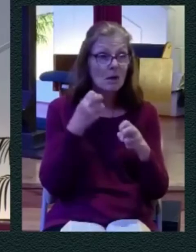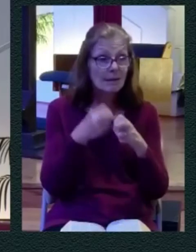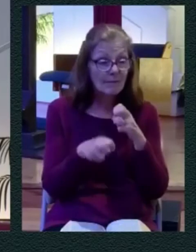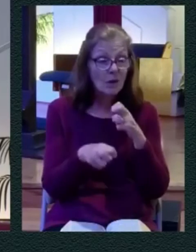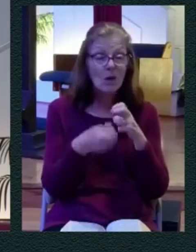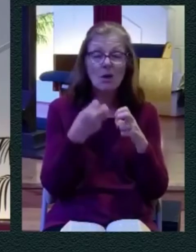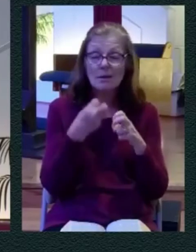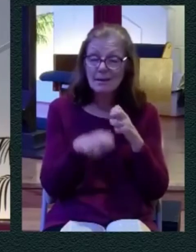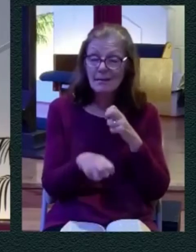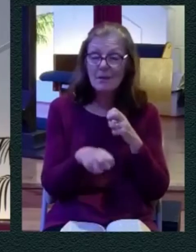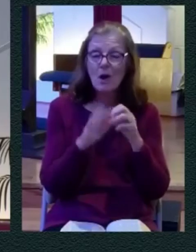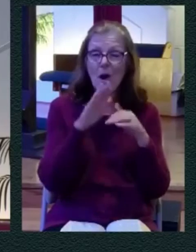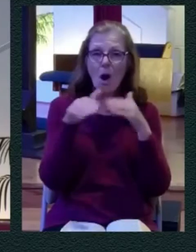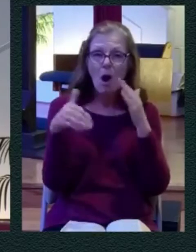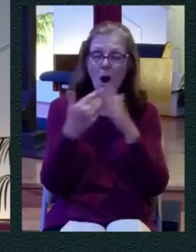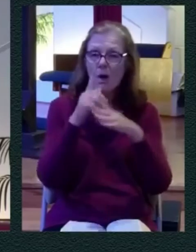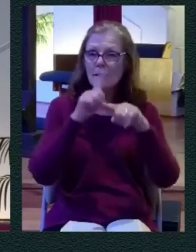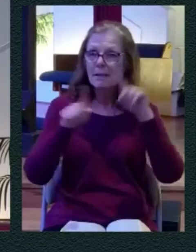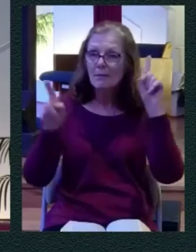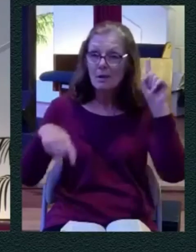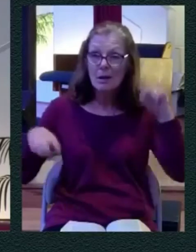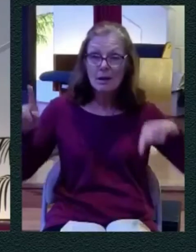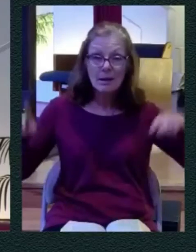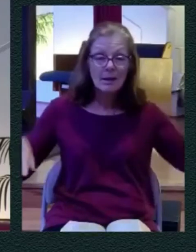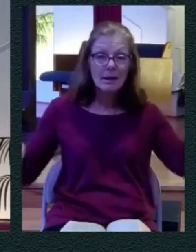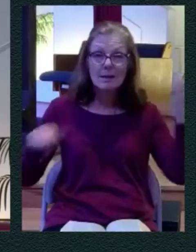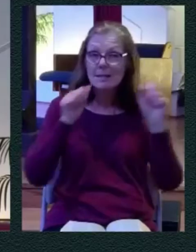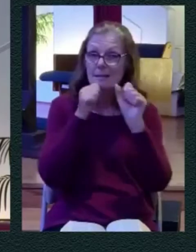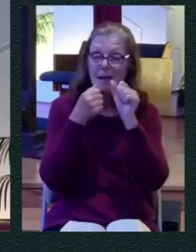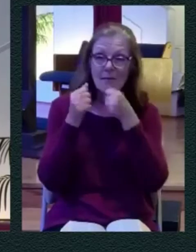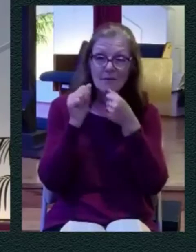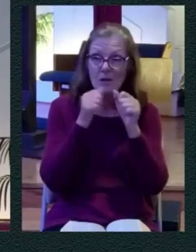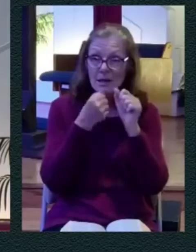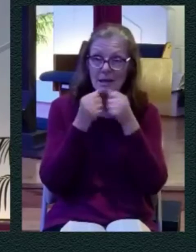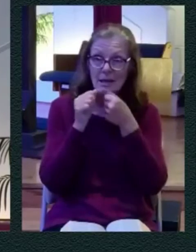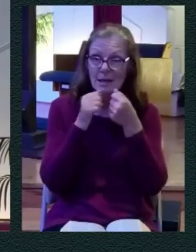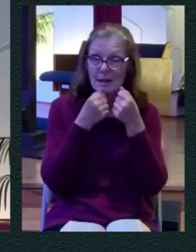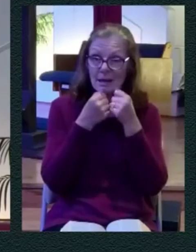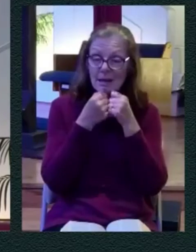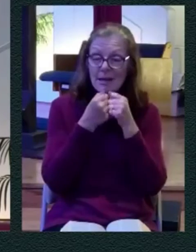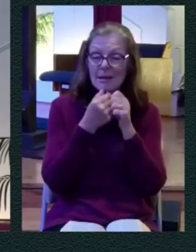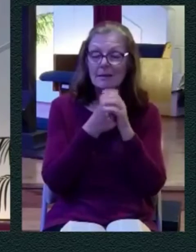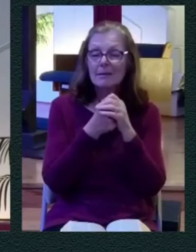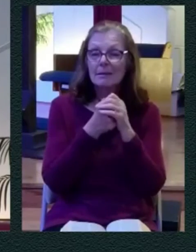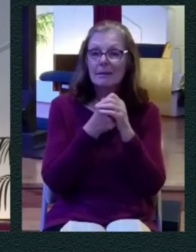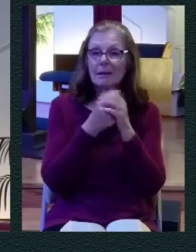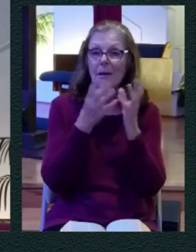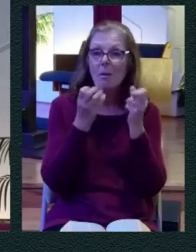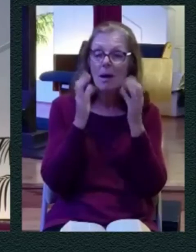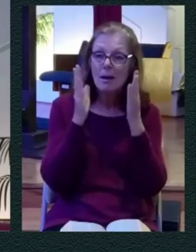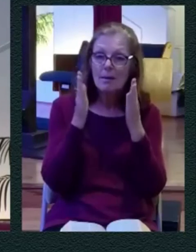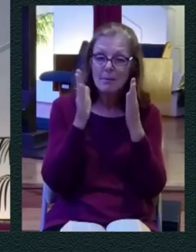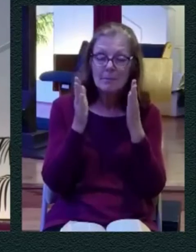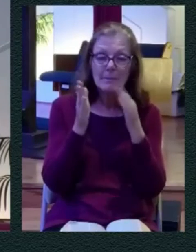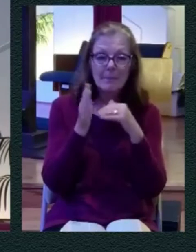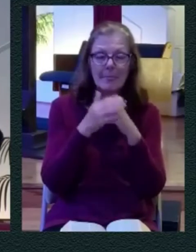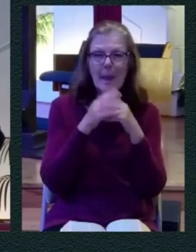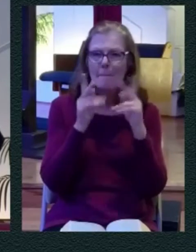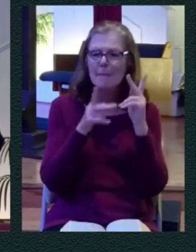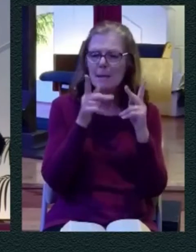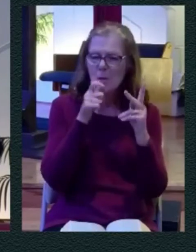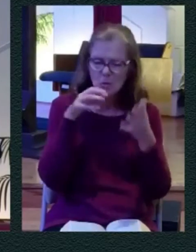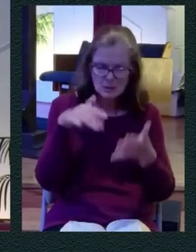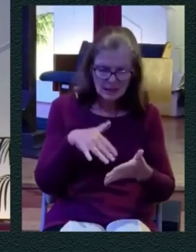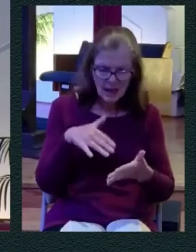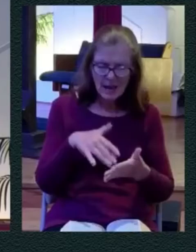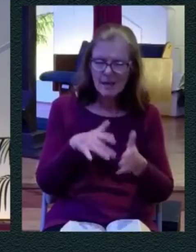of suffering, they all exist within a tension. Theologians want to sort it all out and get it all tied up in neat